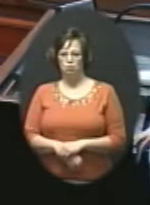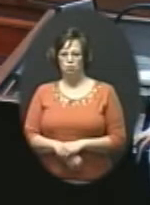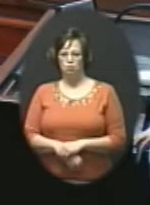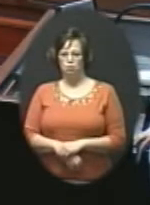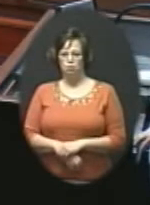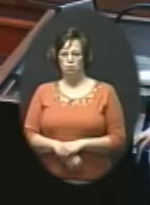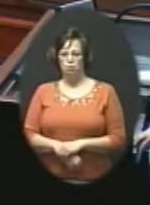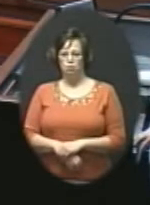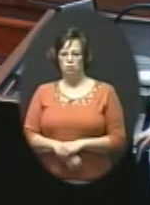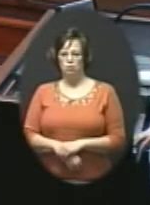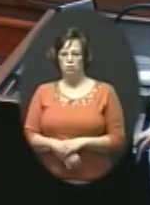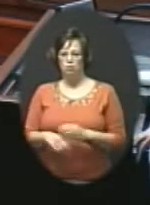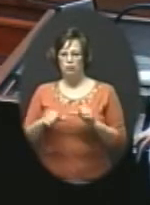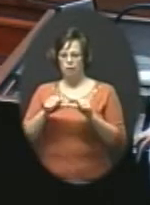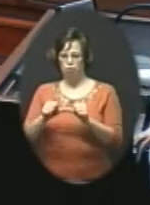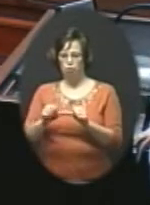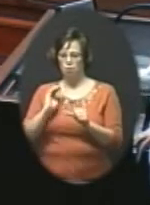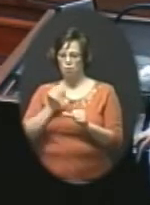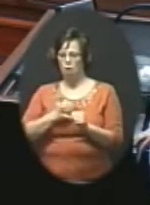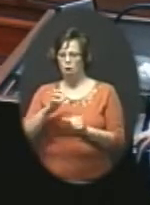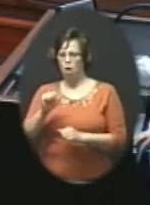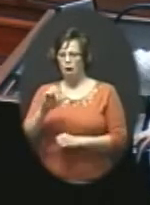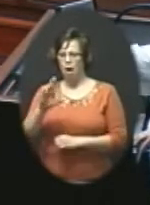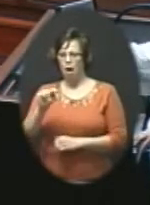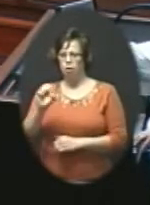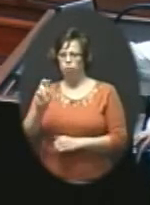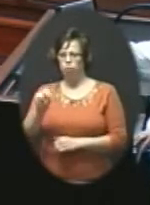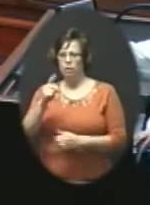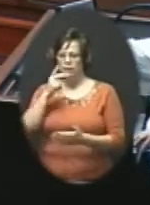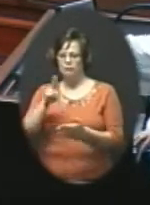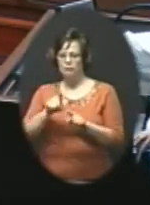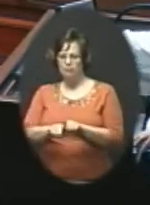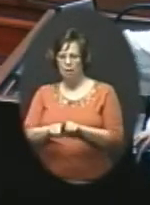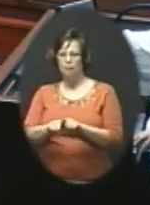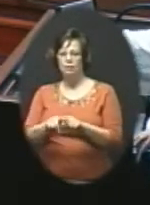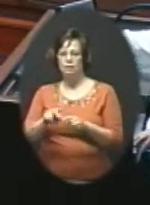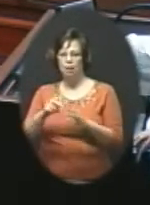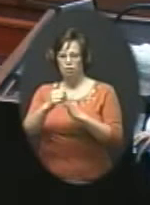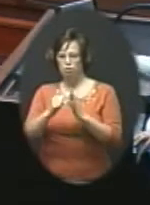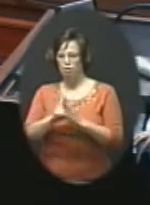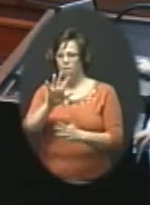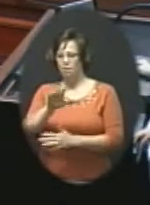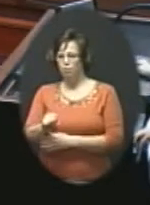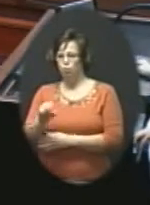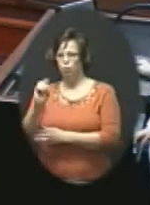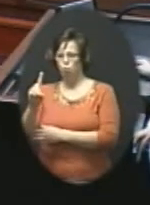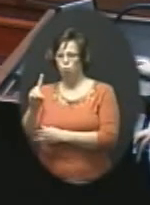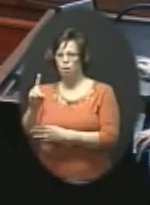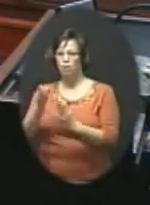will go to our action consent agenda items 5.01 through